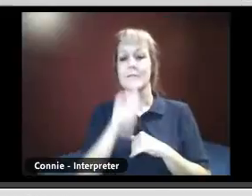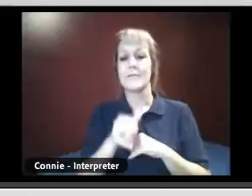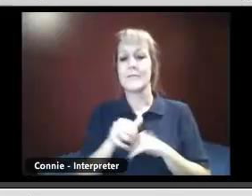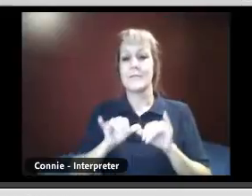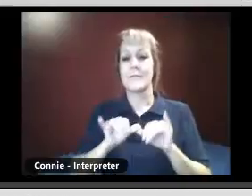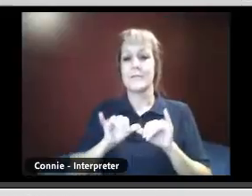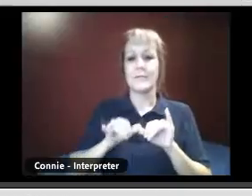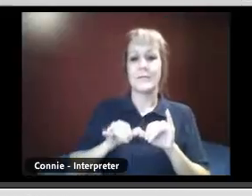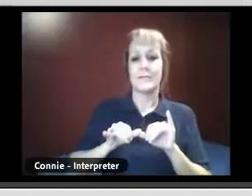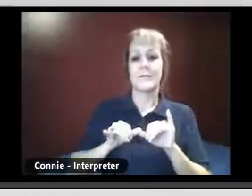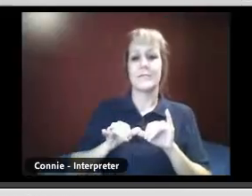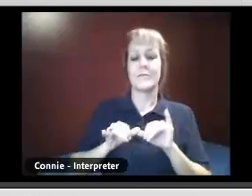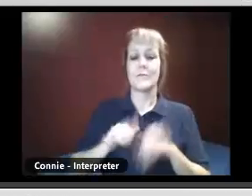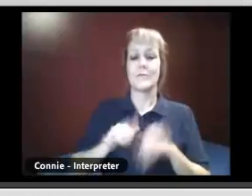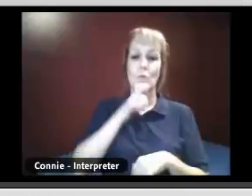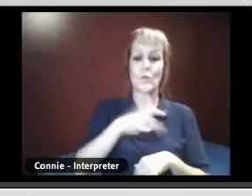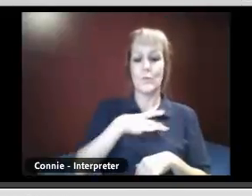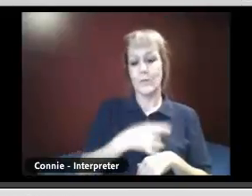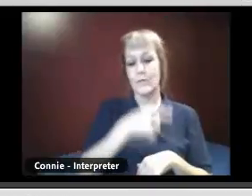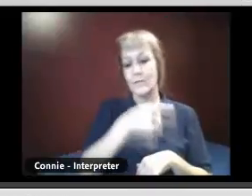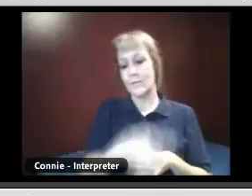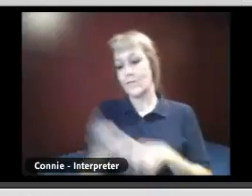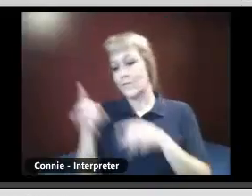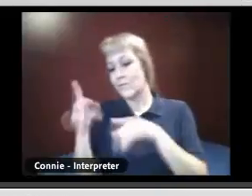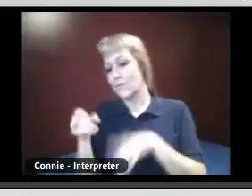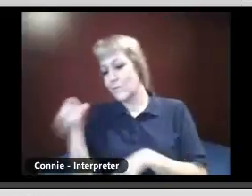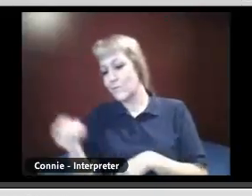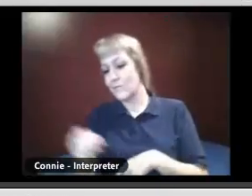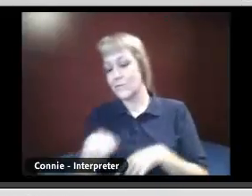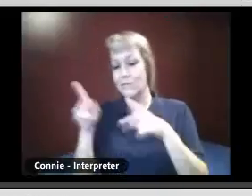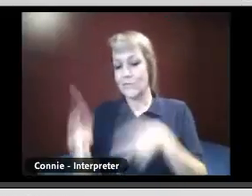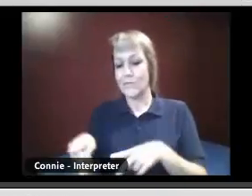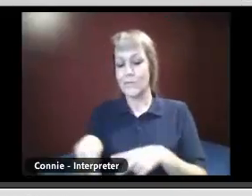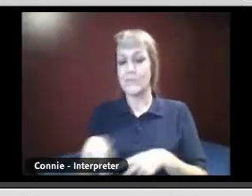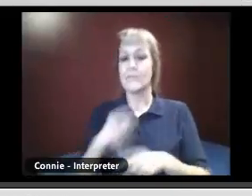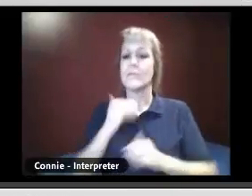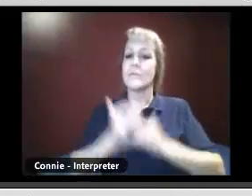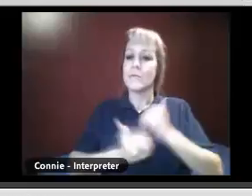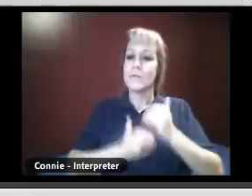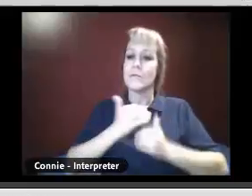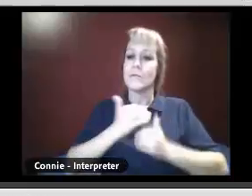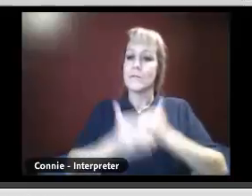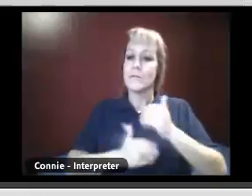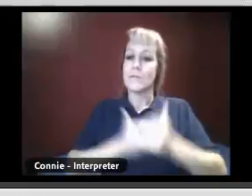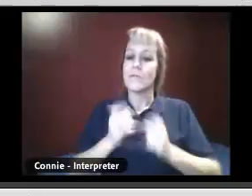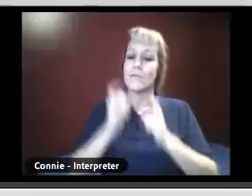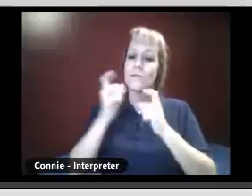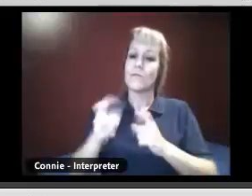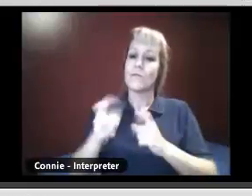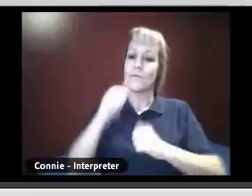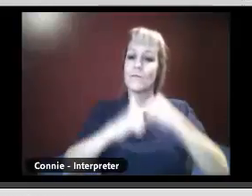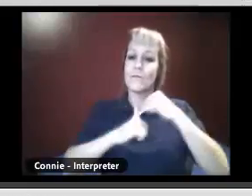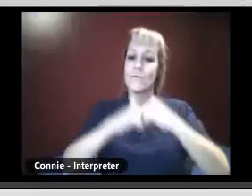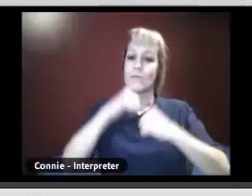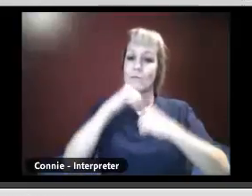of who likes who doesn't like who. Put a process to it, you've given it some structure, and it becomes